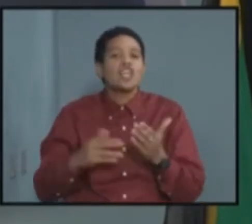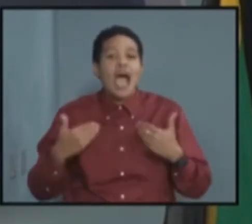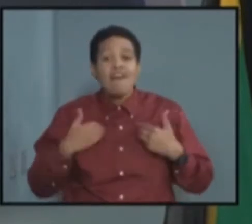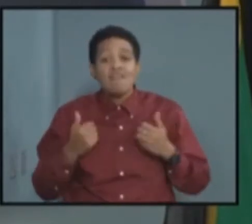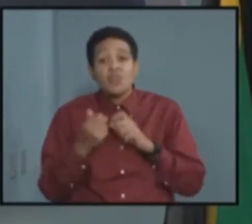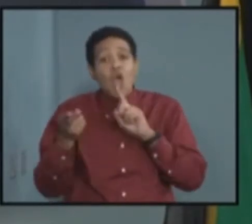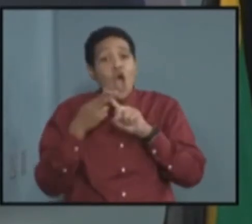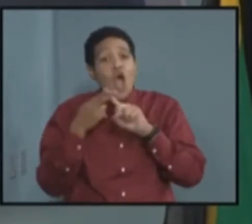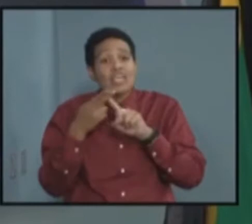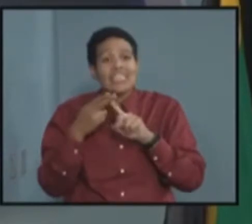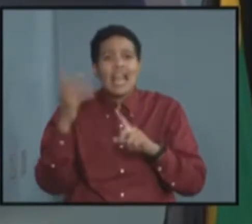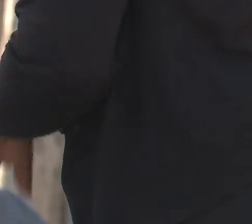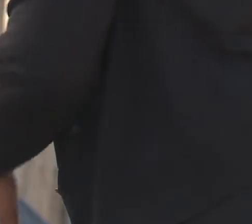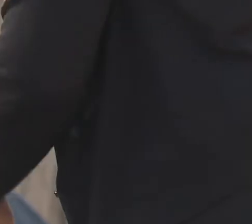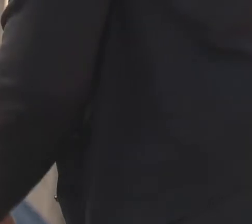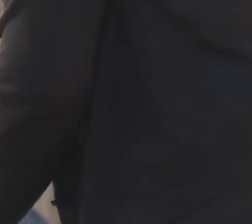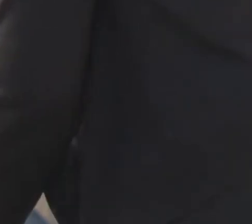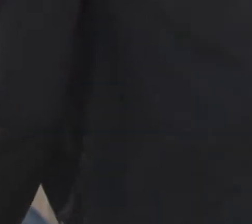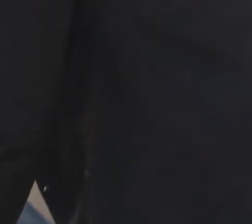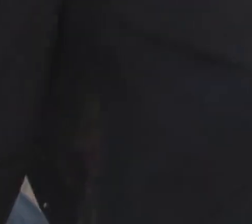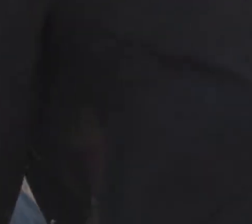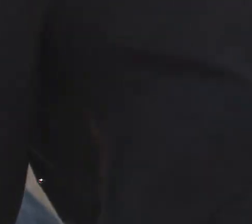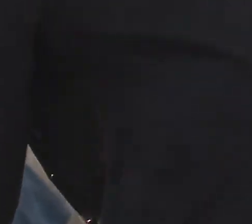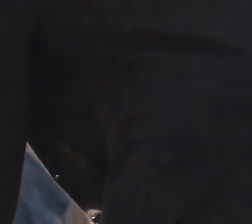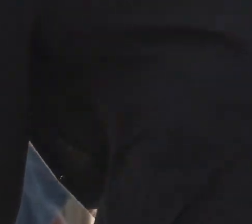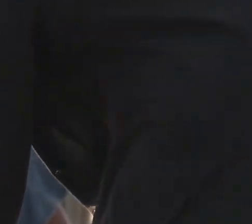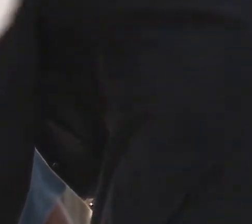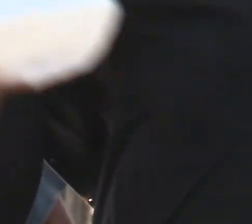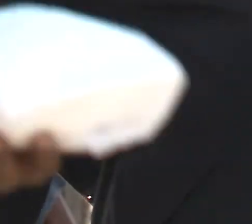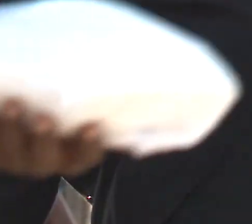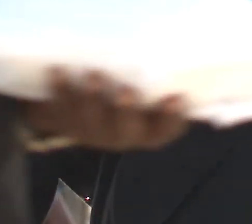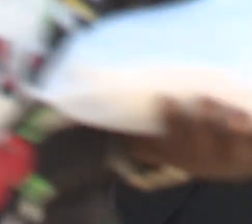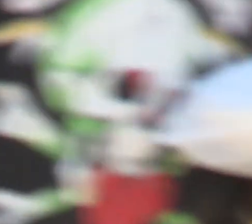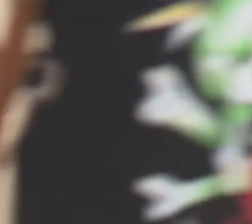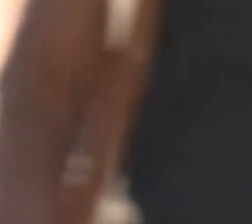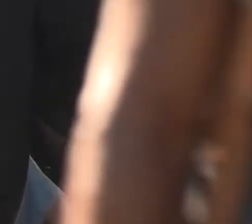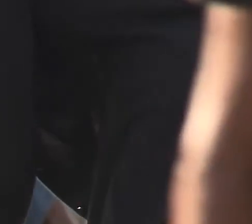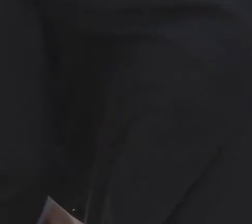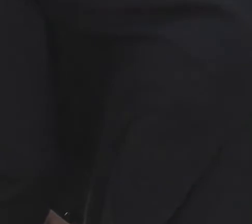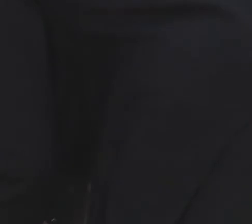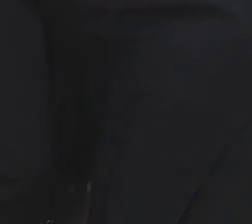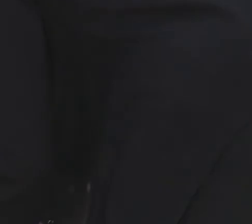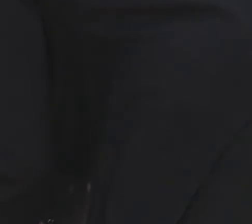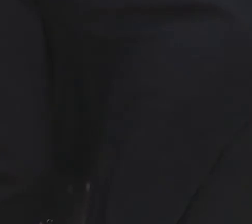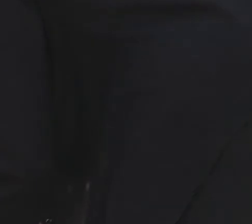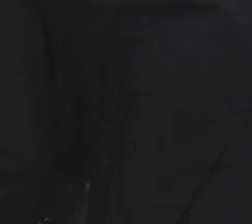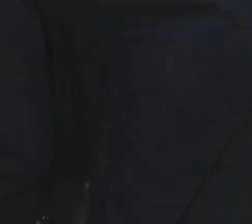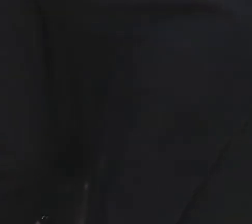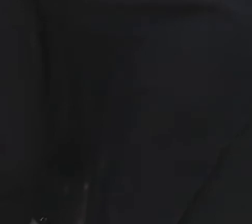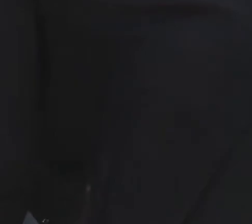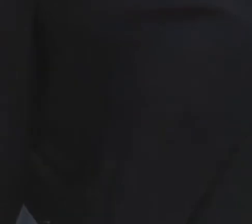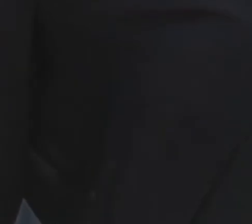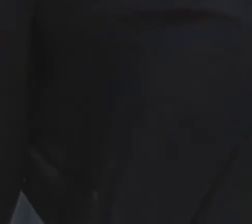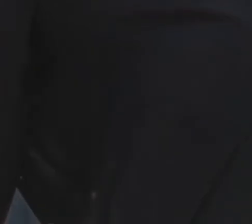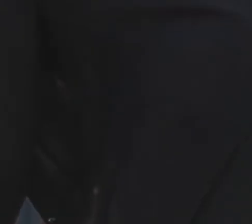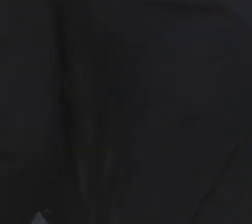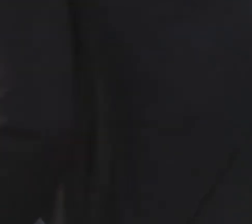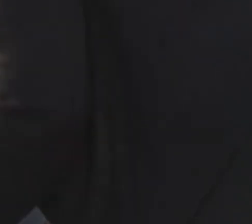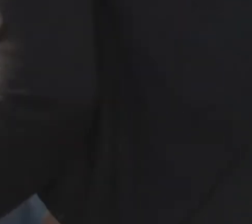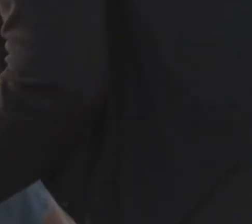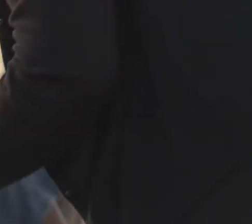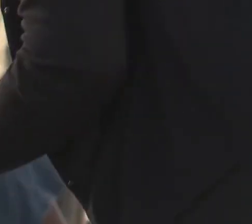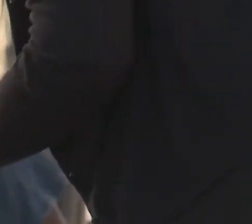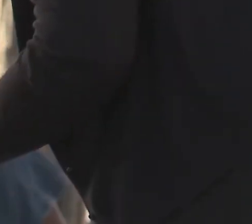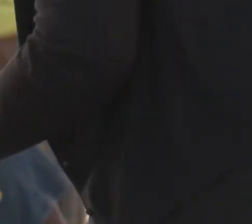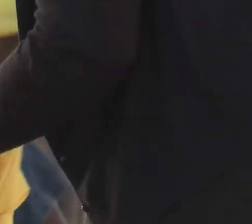and attractions and tour companies. And Dr. Clark gave the profile of the persons who reached out to the government and the nature of the